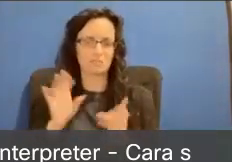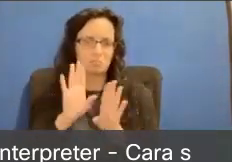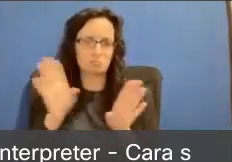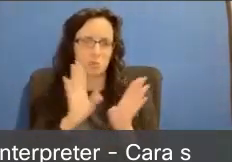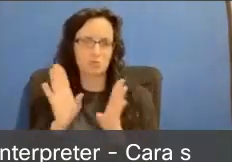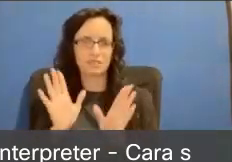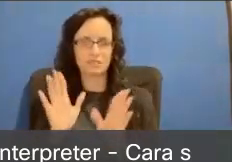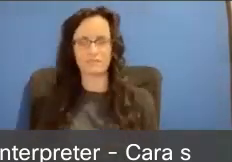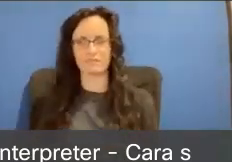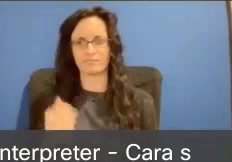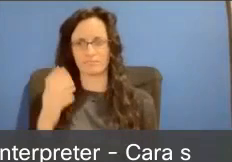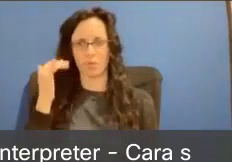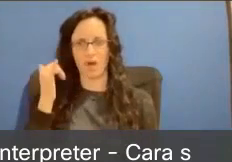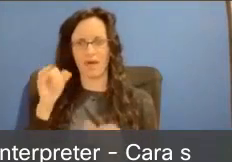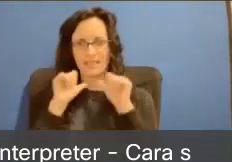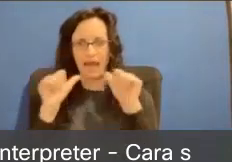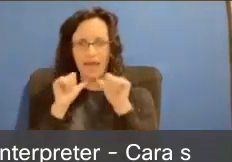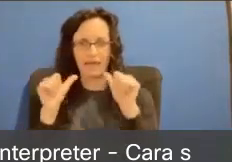Why would someone deny?